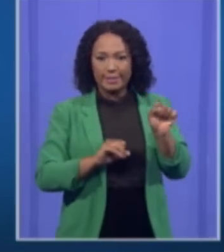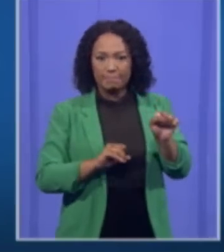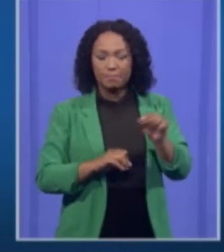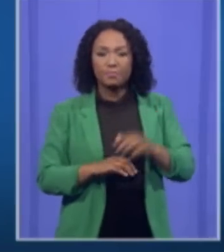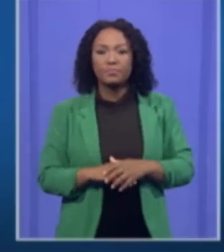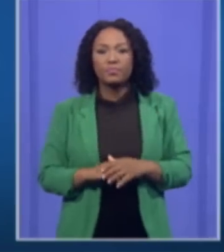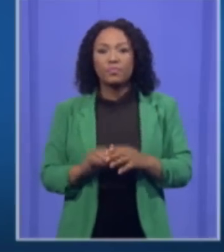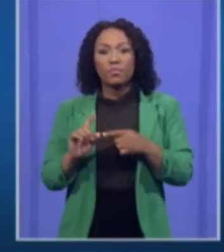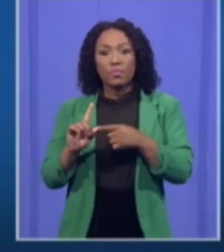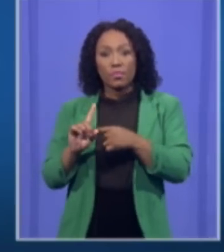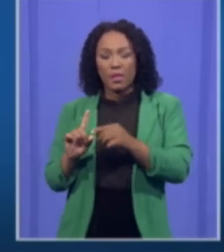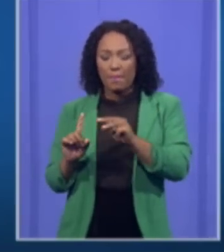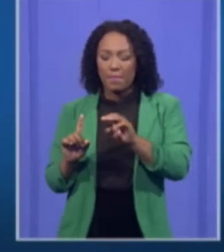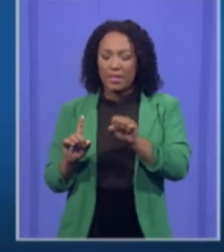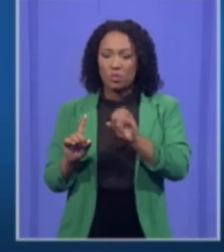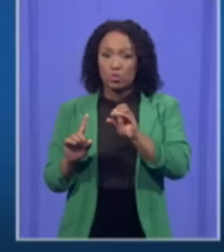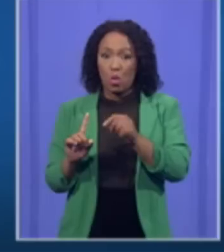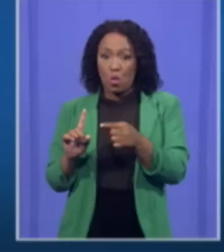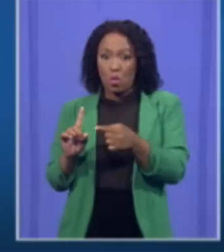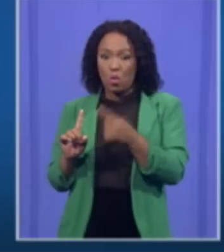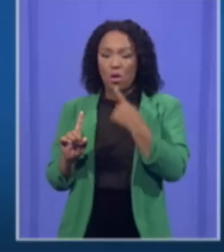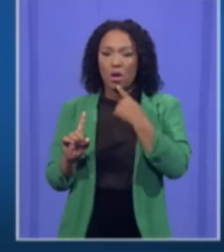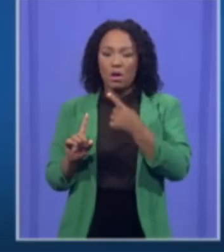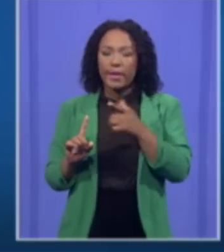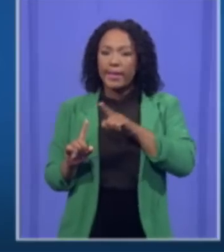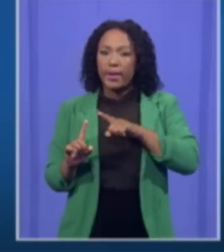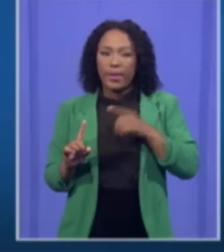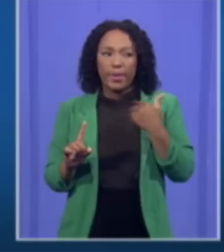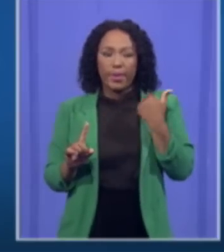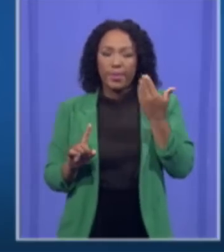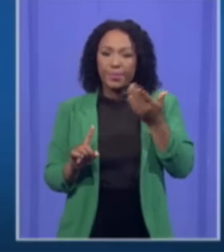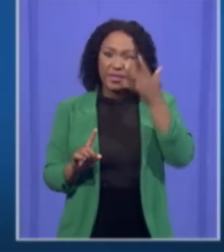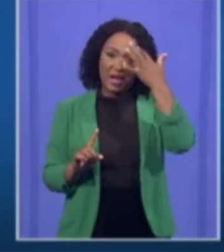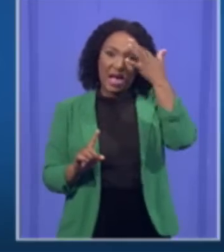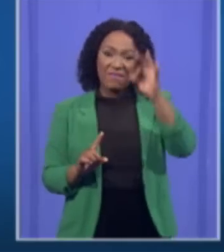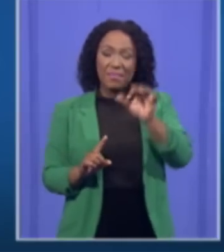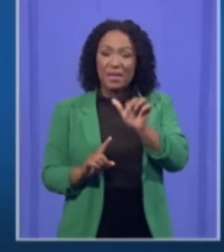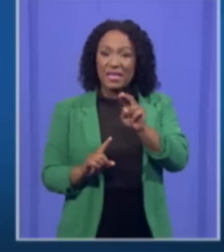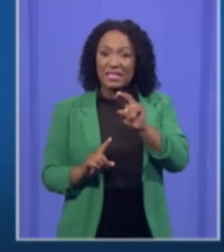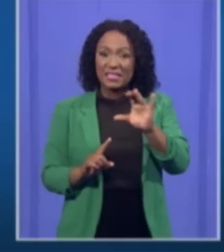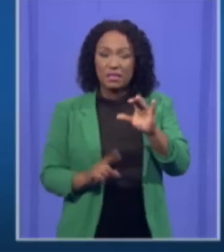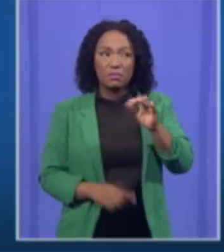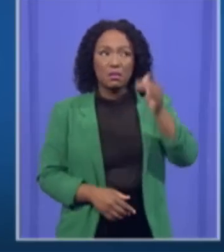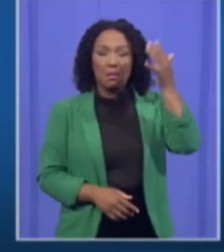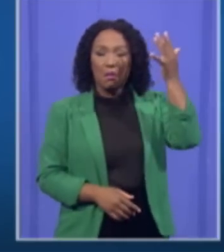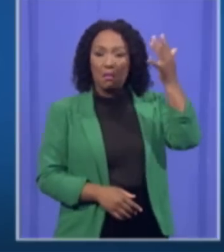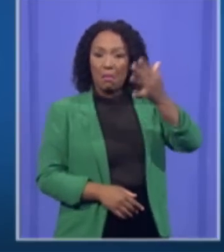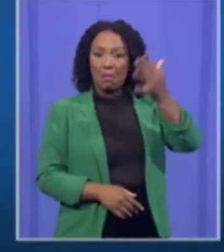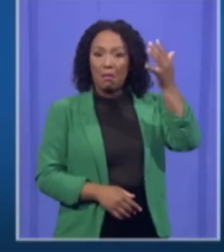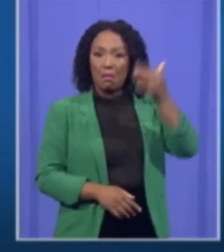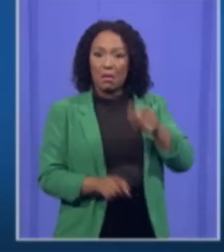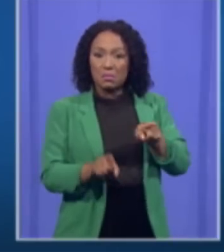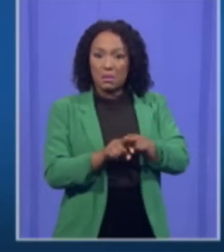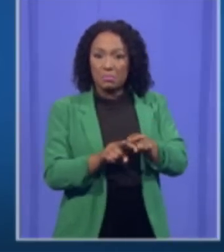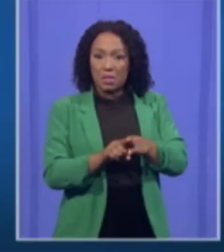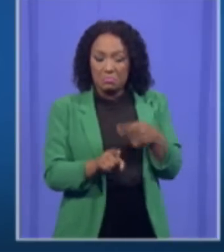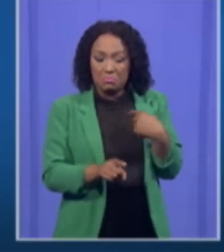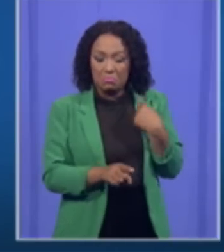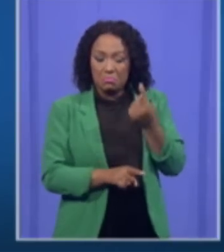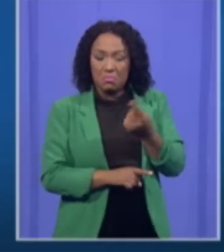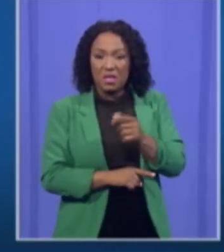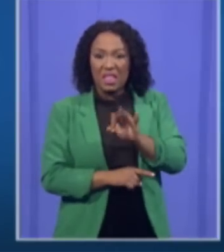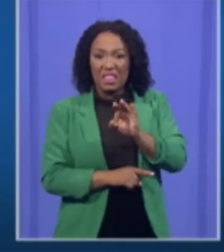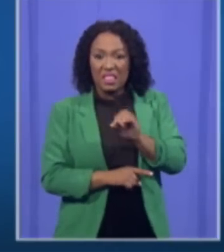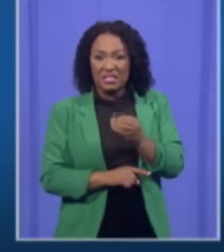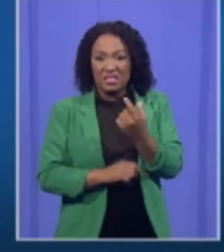Phuthi Miso yena o re ke kgale ba bolela bjalo ba mmušo wa ANC ebile ke mengwaga ye 30 re le